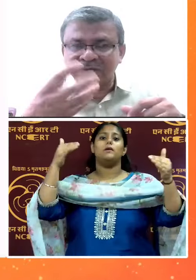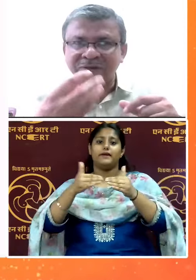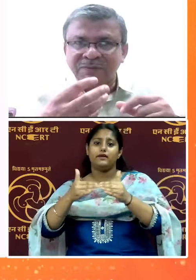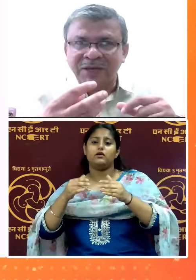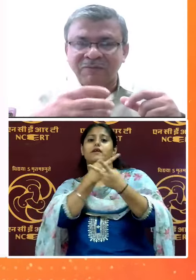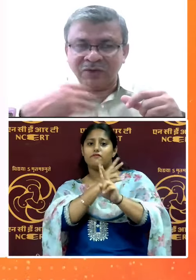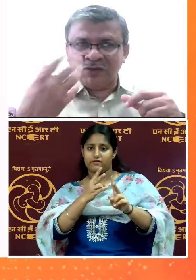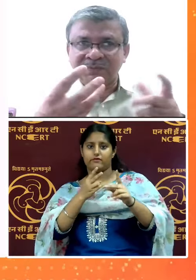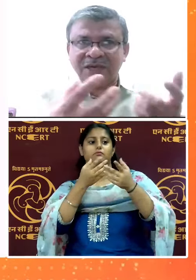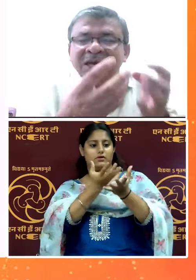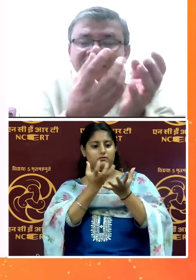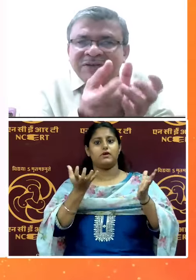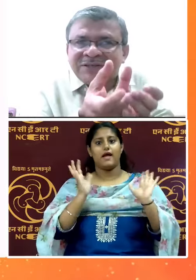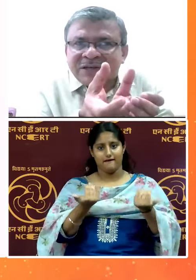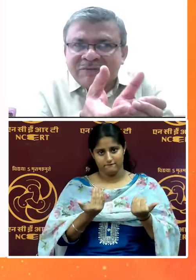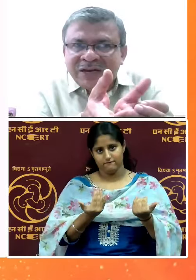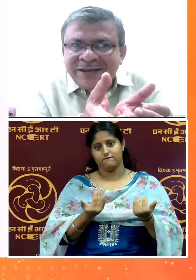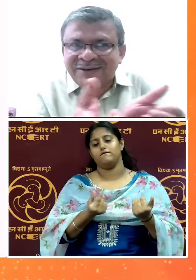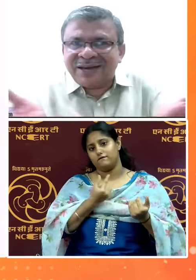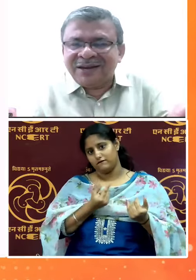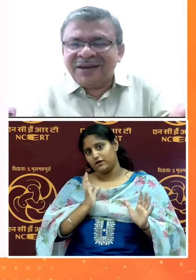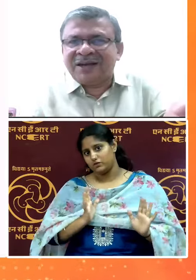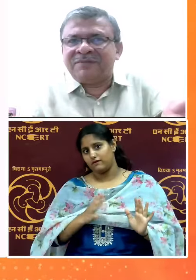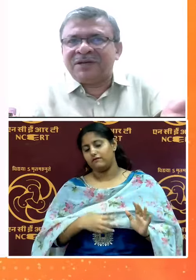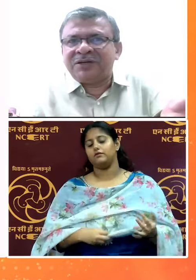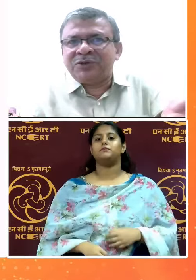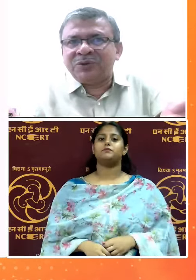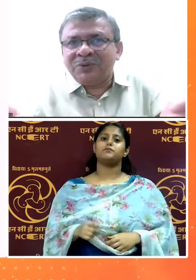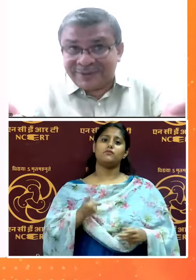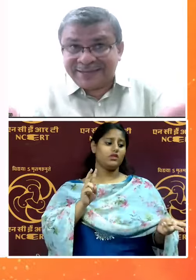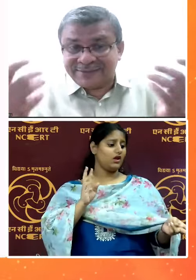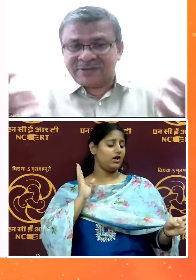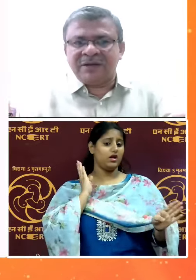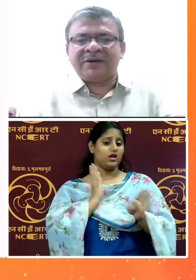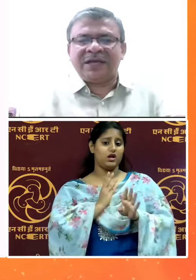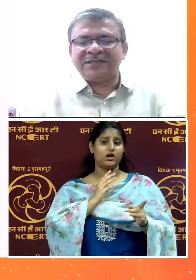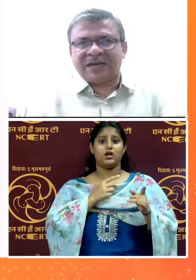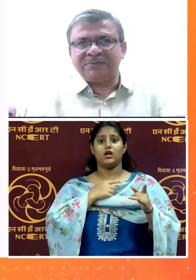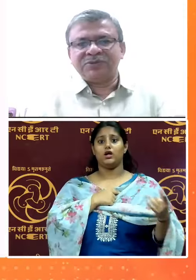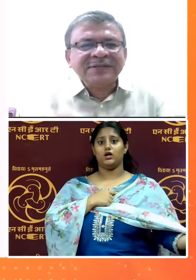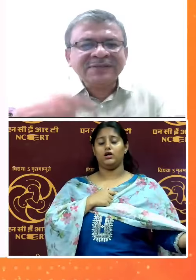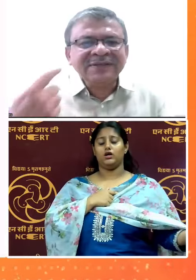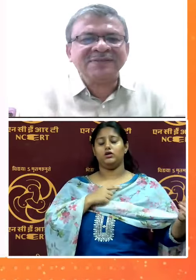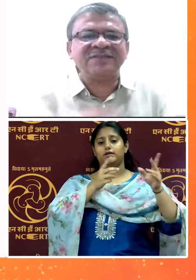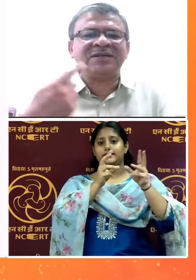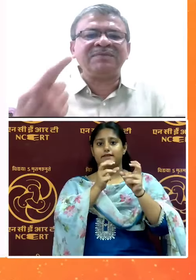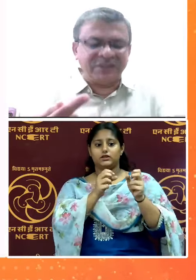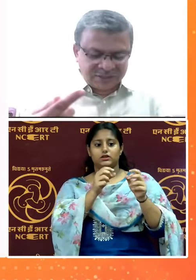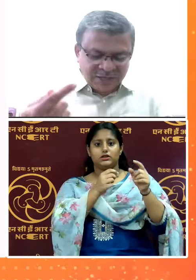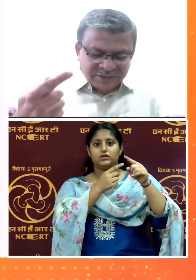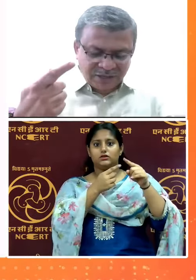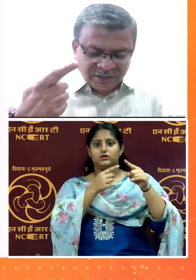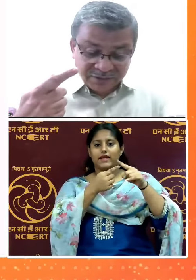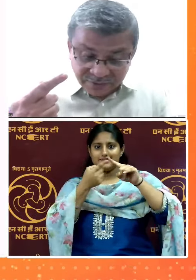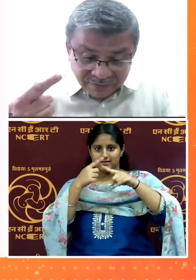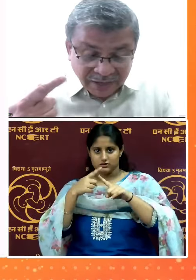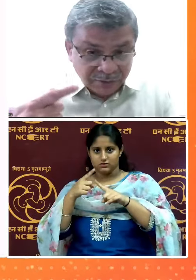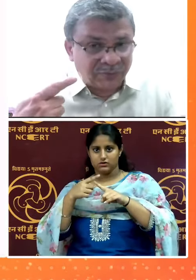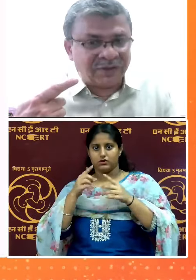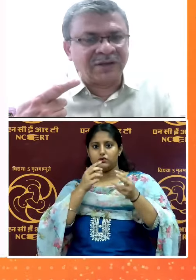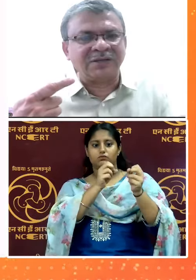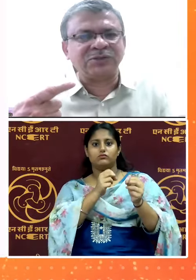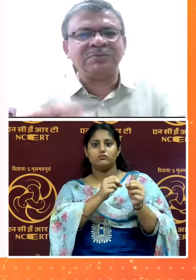So whatever we speak, which will get directly converted to text in real time. So this is a system which the